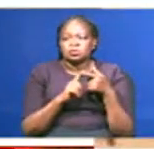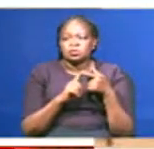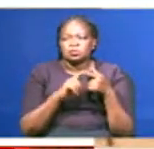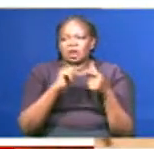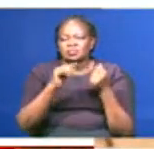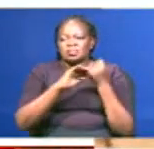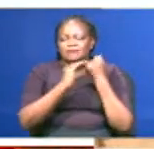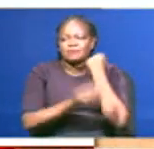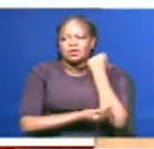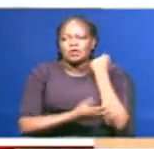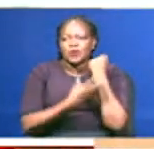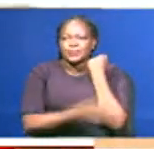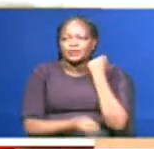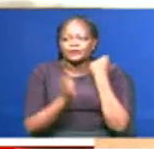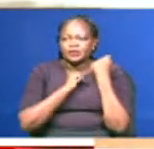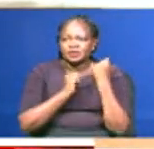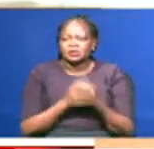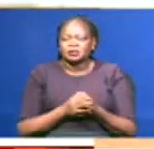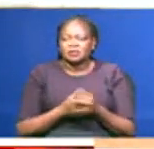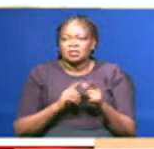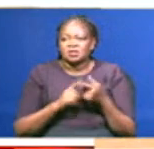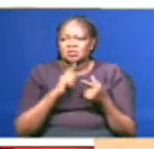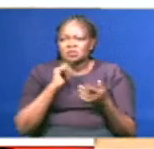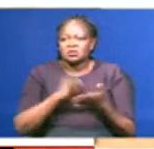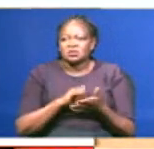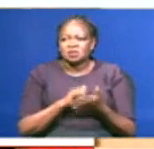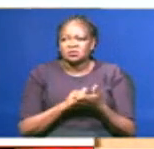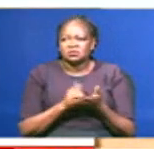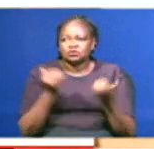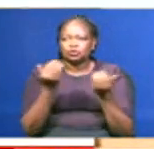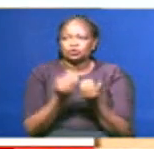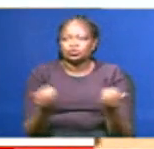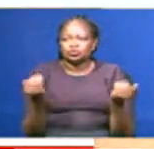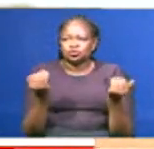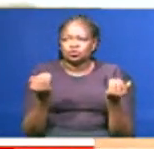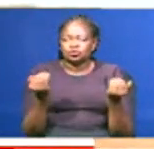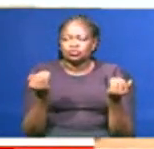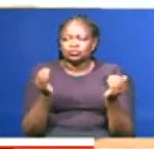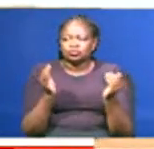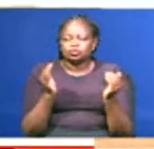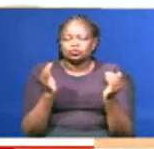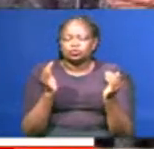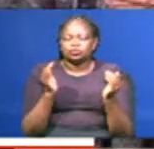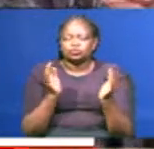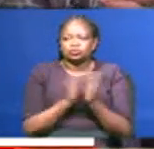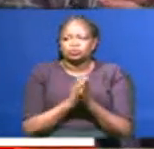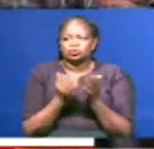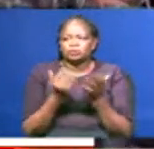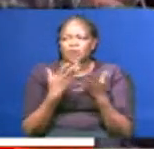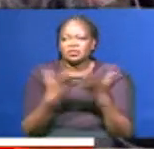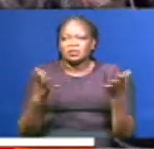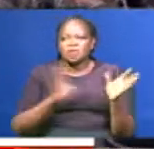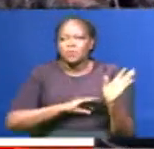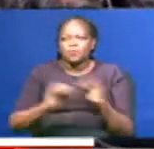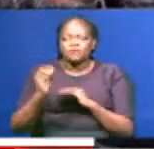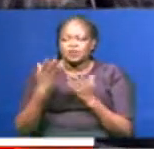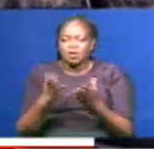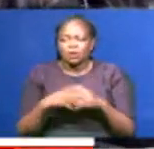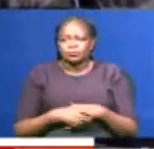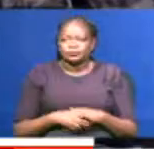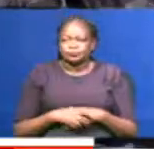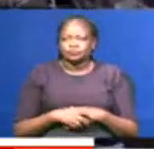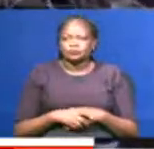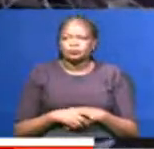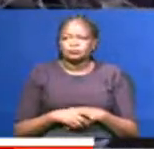unatoa. Mimi anabeba mtoto na vitu yangu anaama saa hizi.